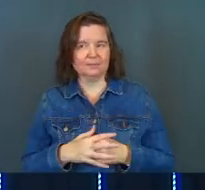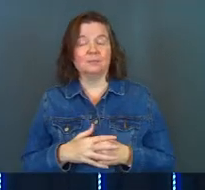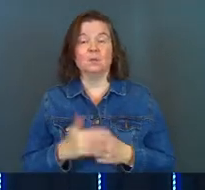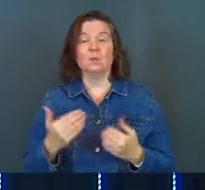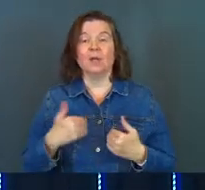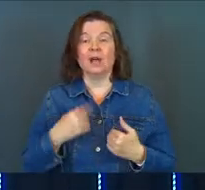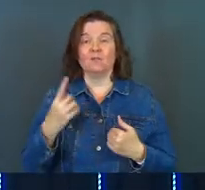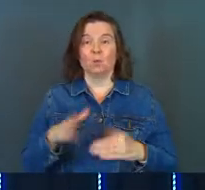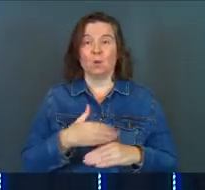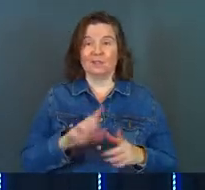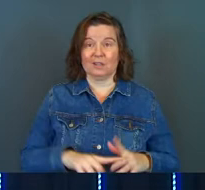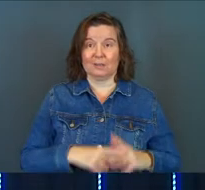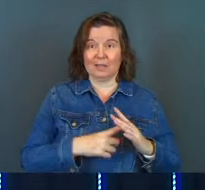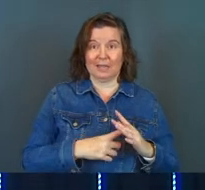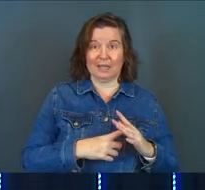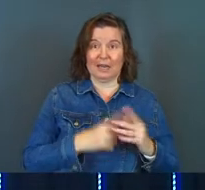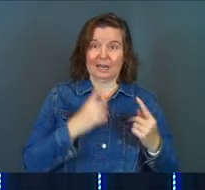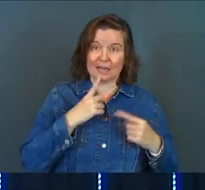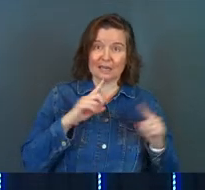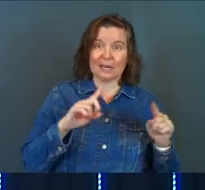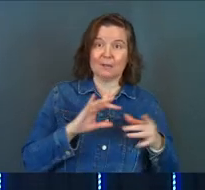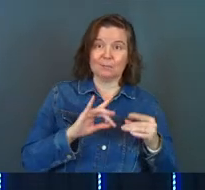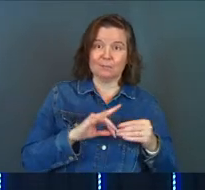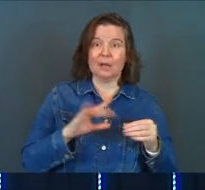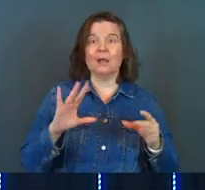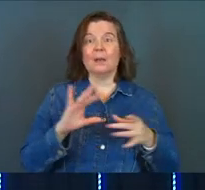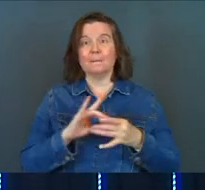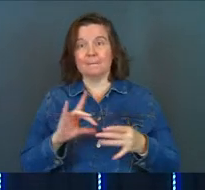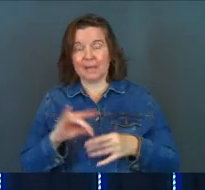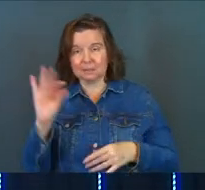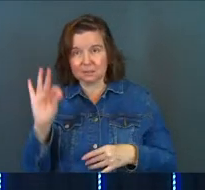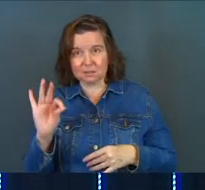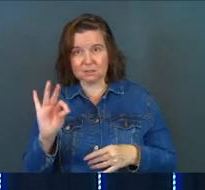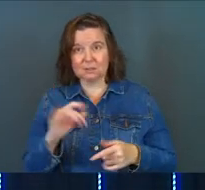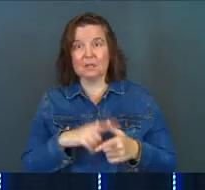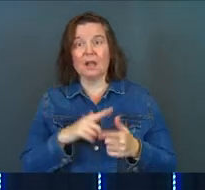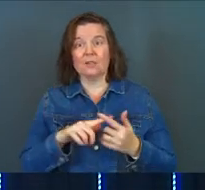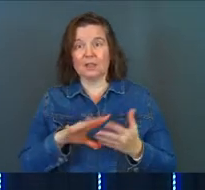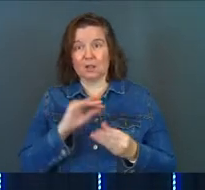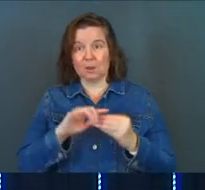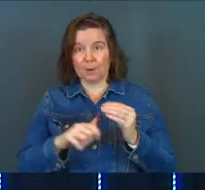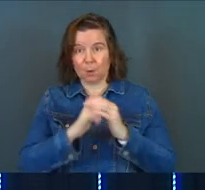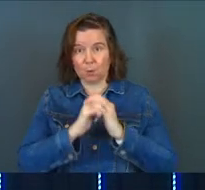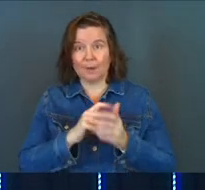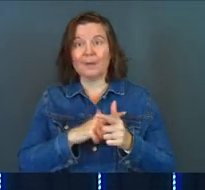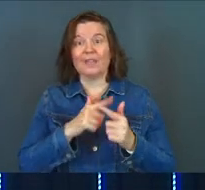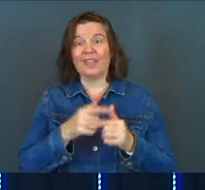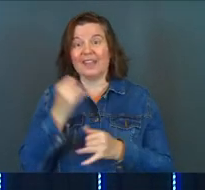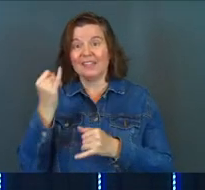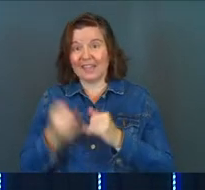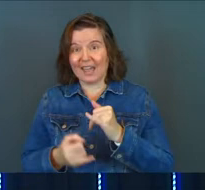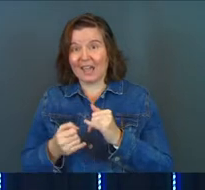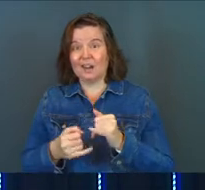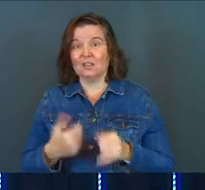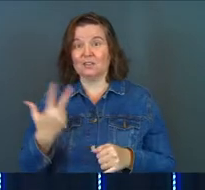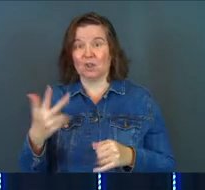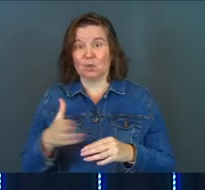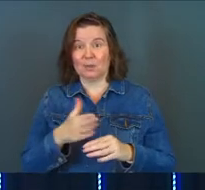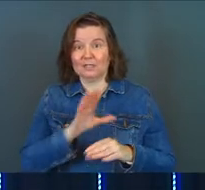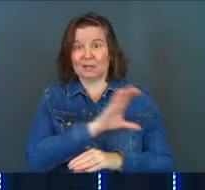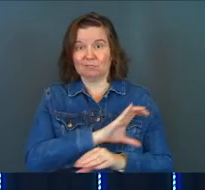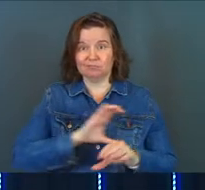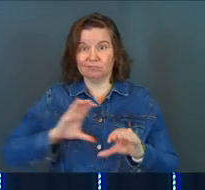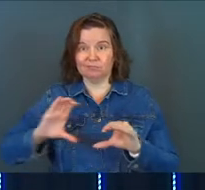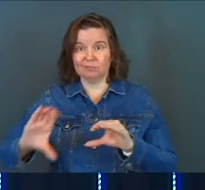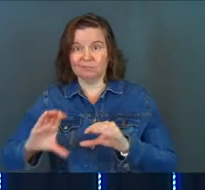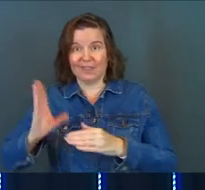So we're going to have one song up front. We're going to do announcements and stuff. And then we're going to get to the message and we're going to learn more about worship. And then we're going to have most of the singing